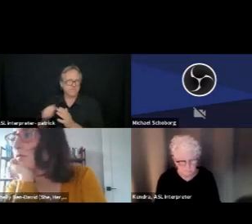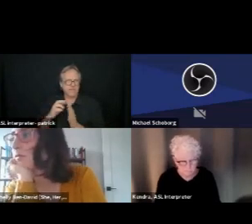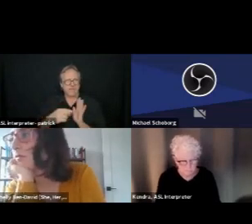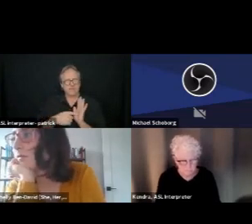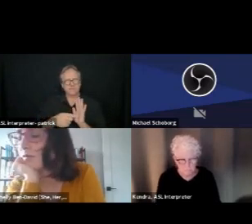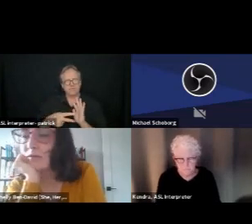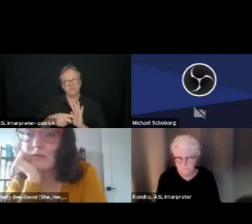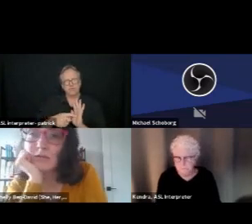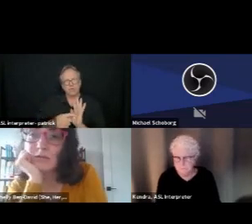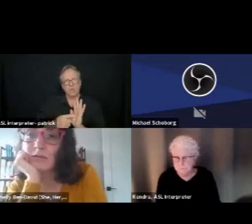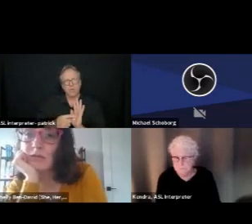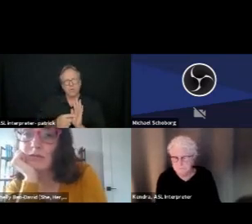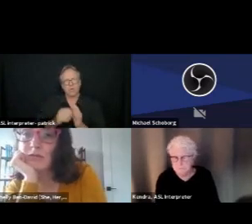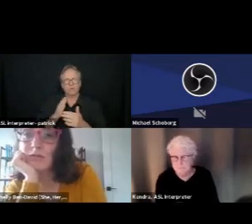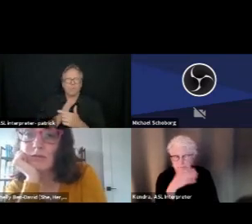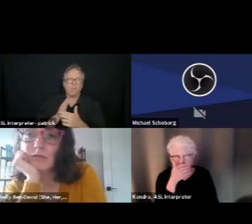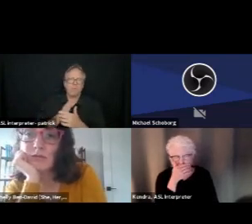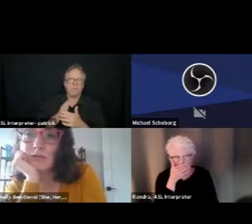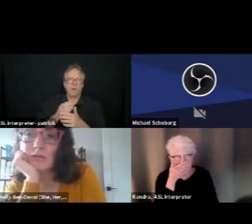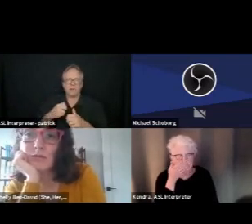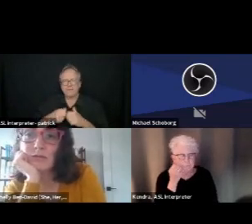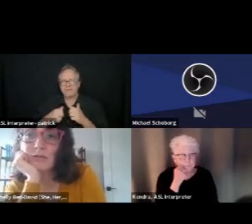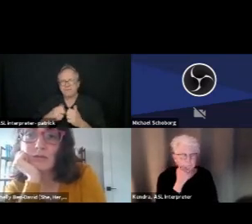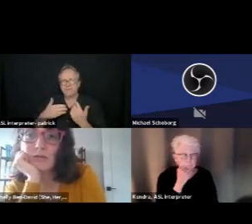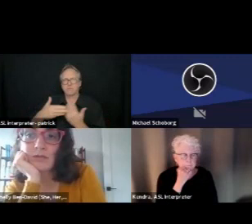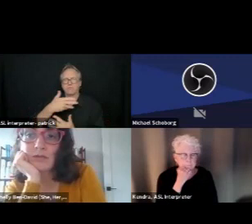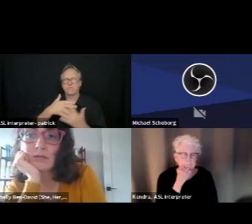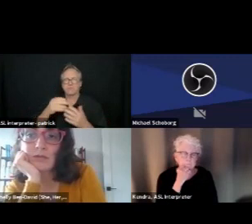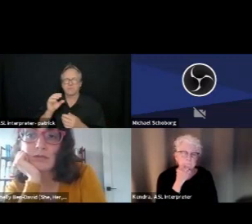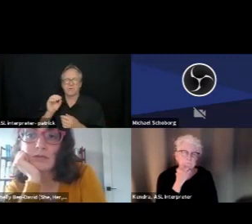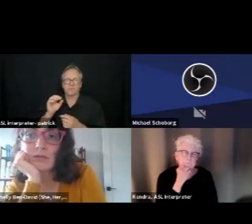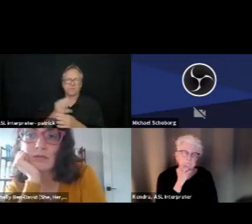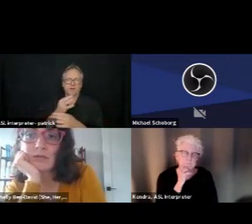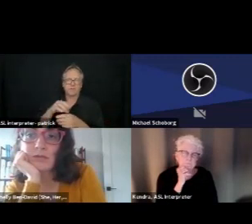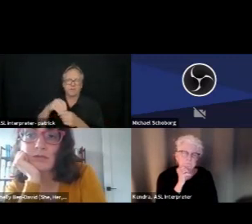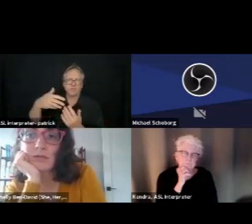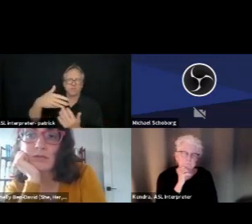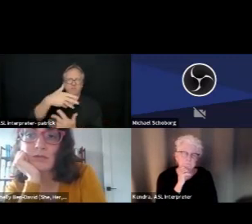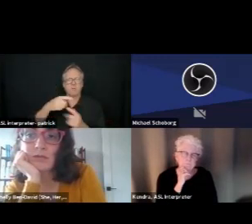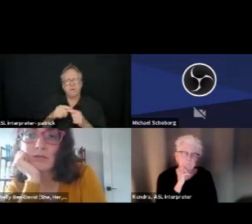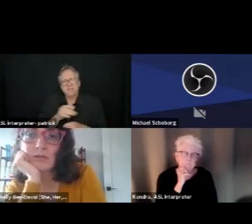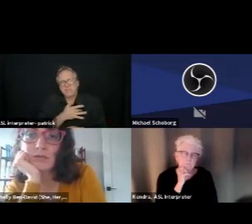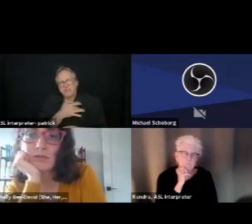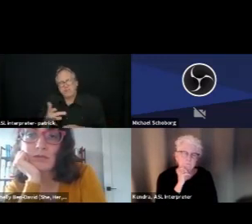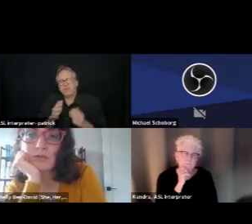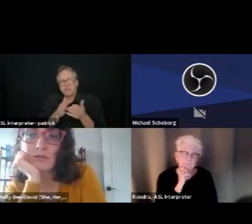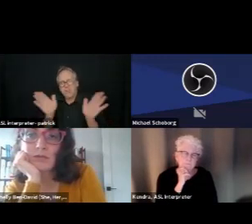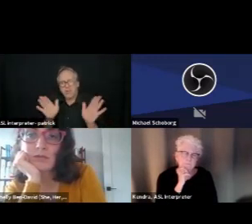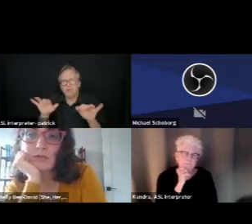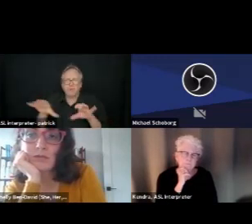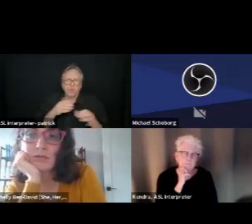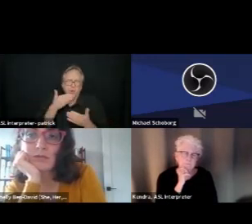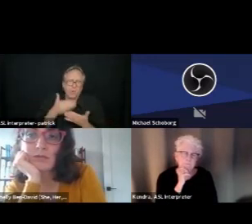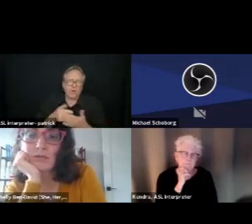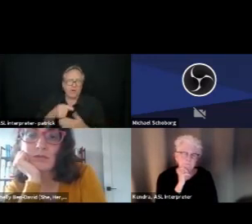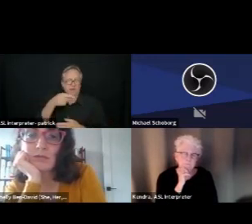reflects mild symptoms or difficulty in occupational social functioning, but generally performing well. So yeah, this is not actually data